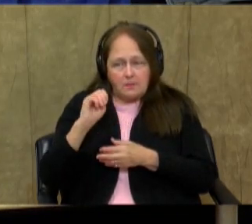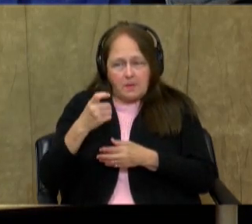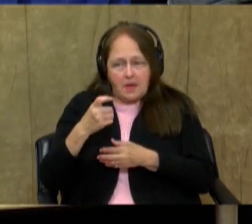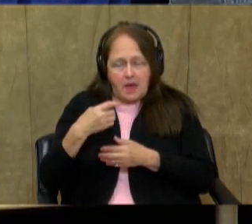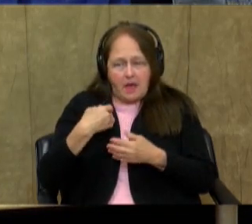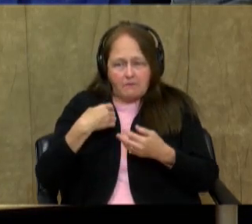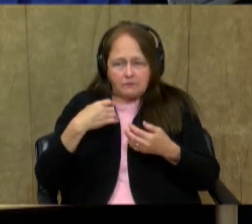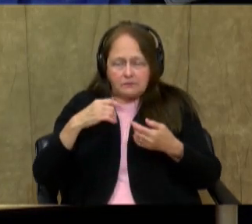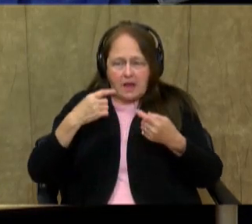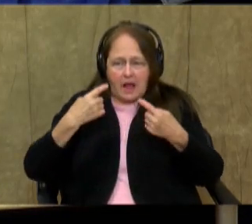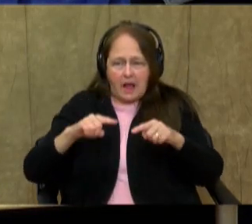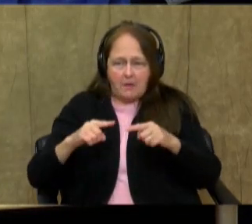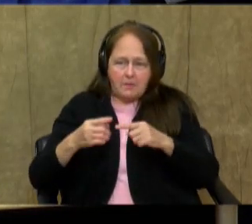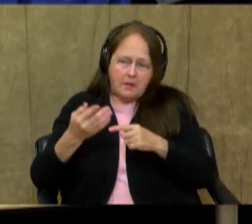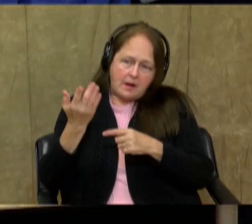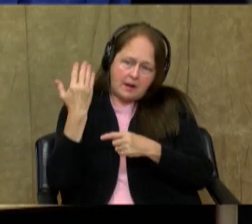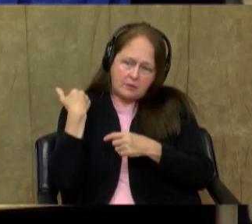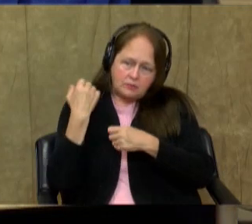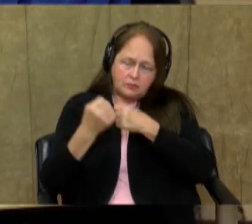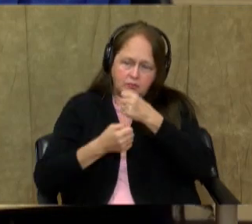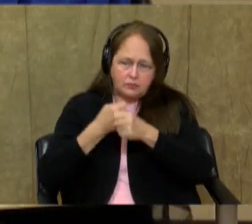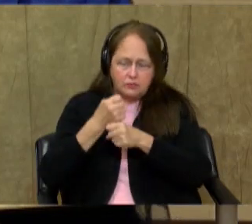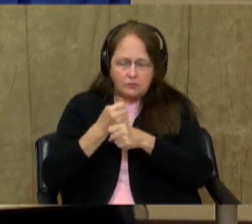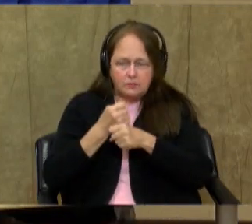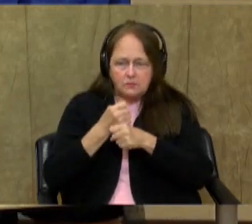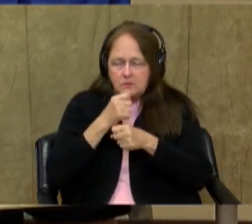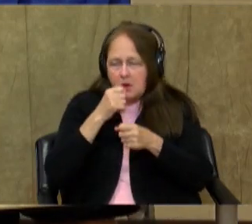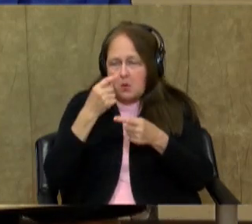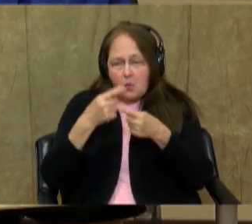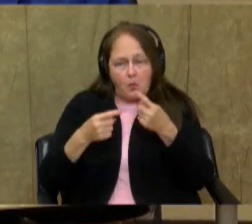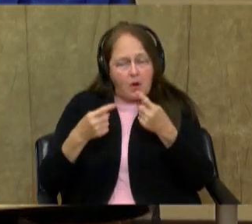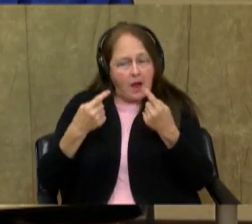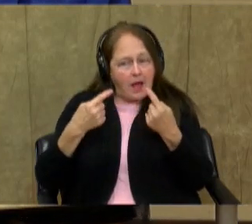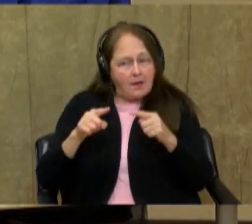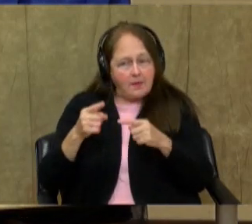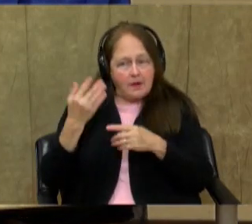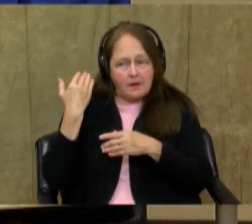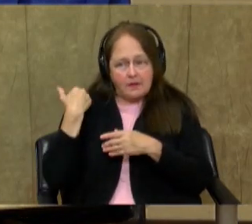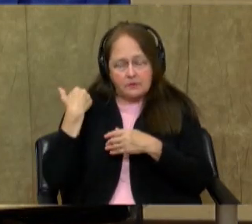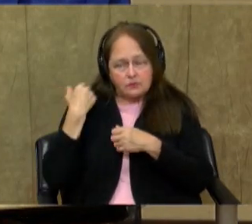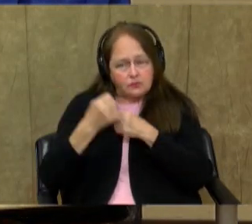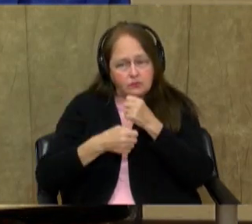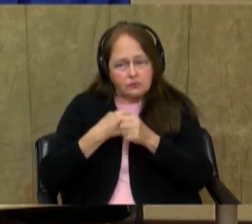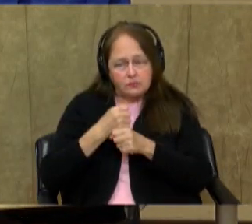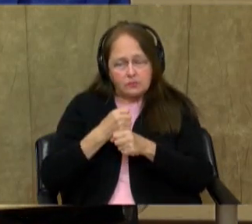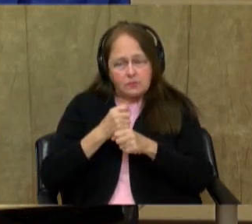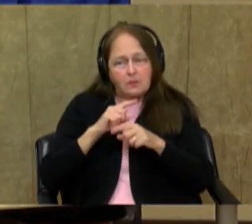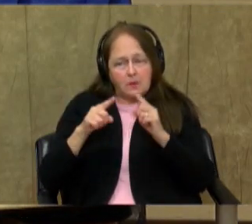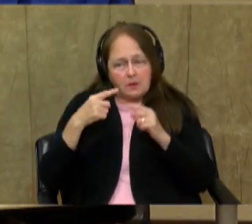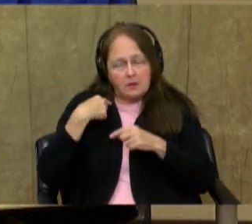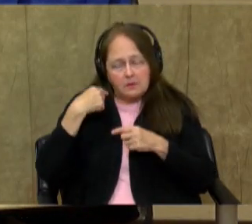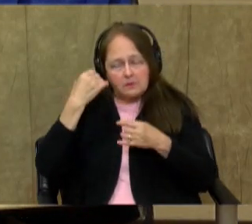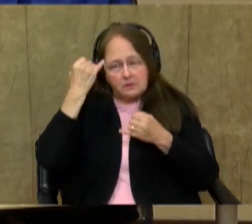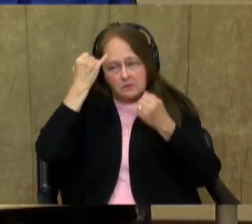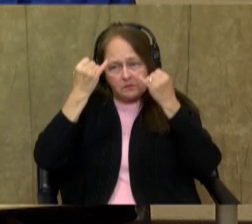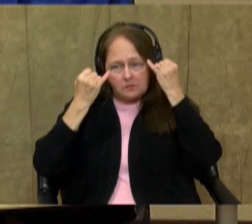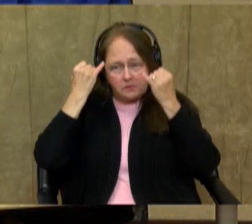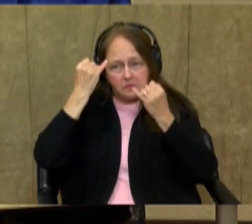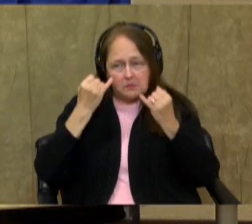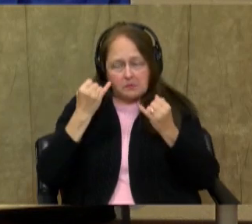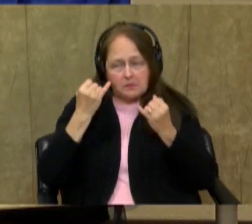an incident at the lake. Now, he didn't specify what the incident was, but I can